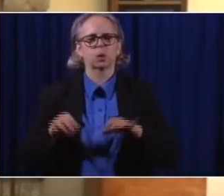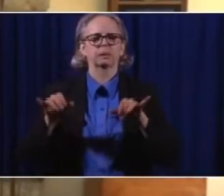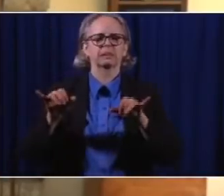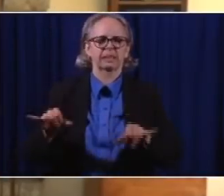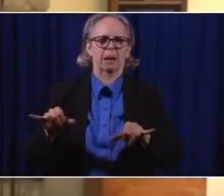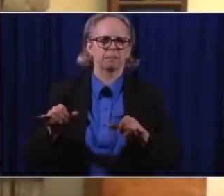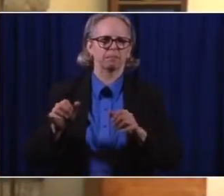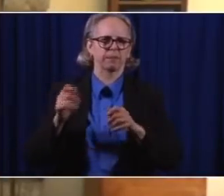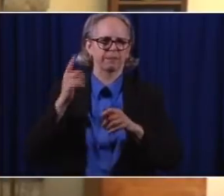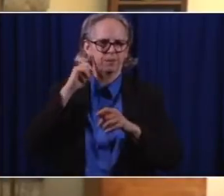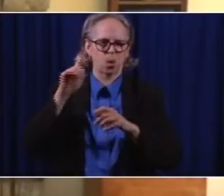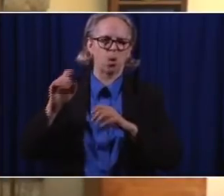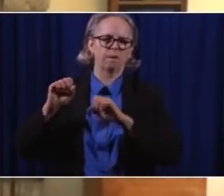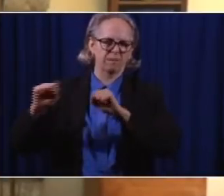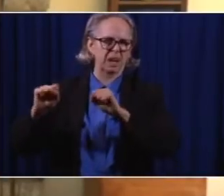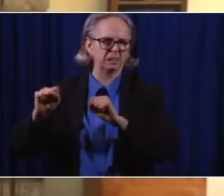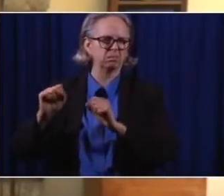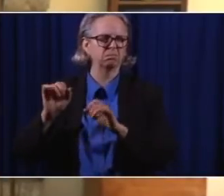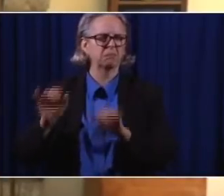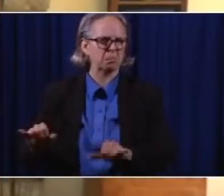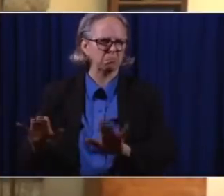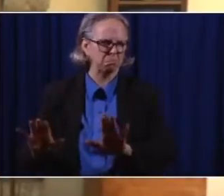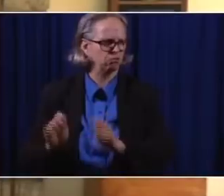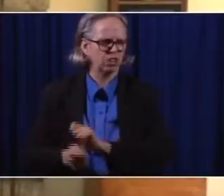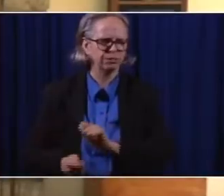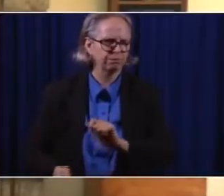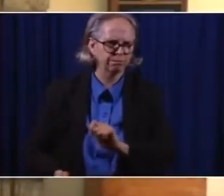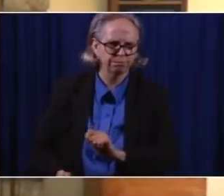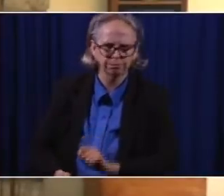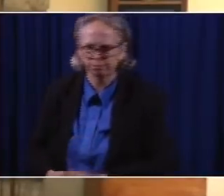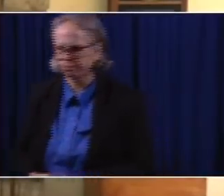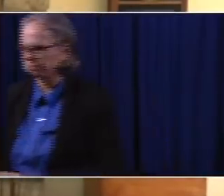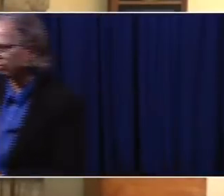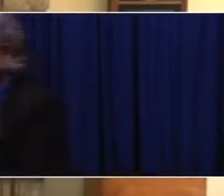Next question is from Tanisha Johnson at Spectrum News.